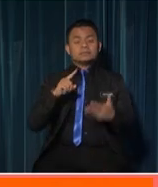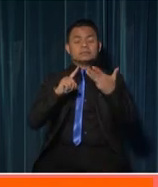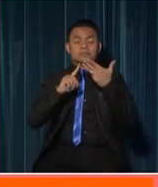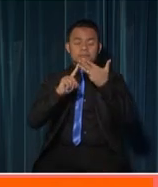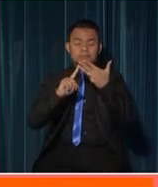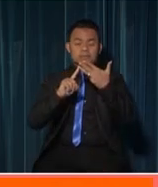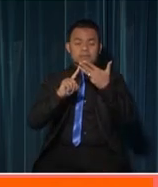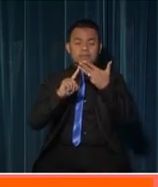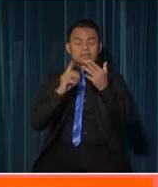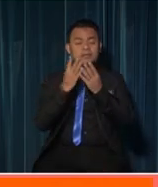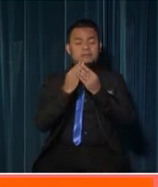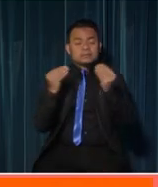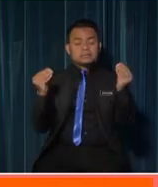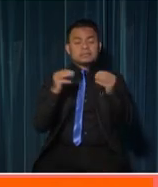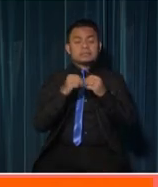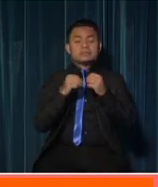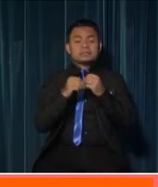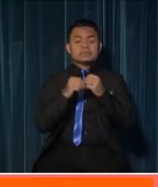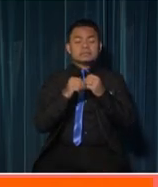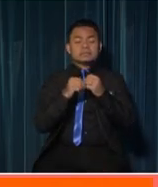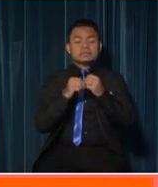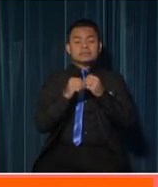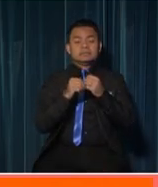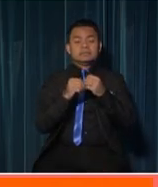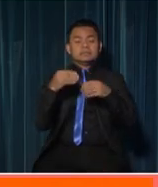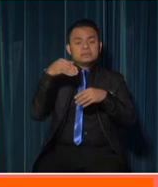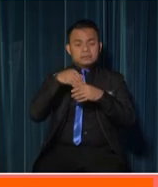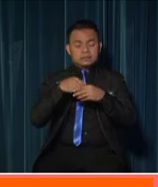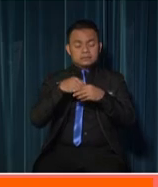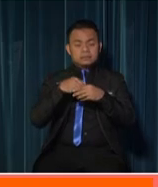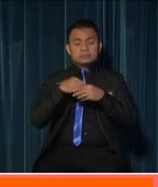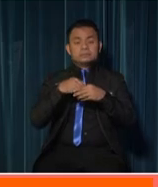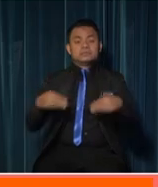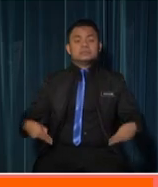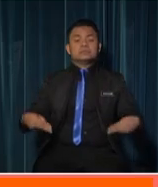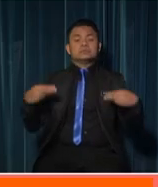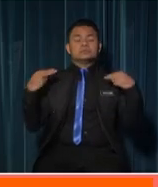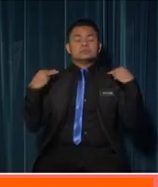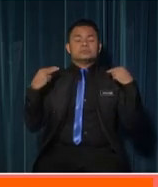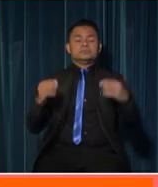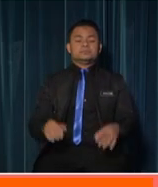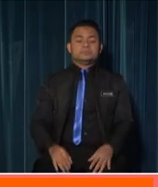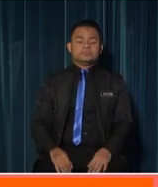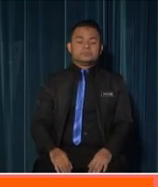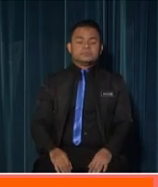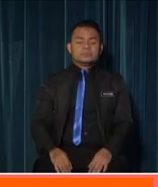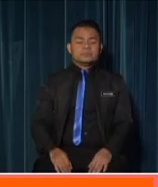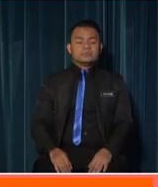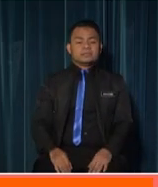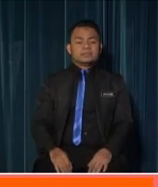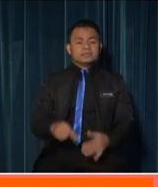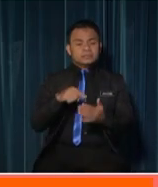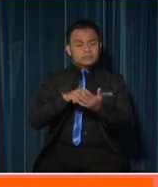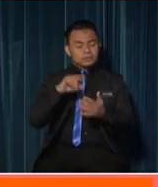solve problems involving daily life situations. That's all